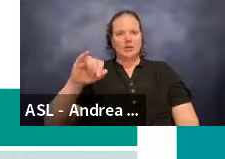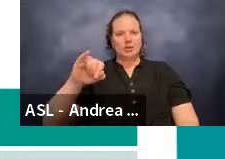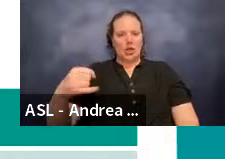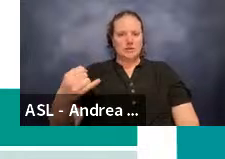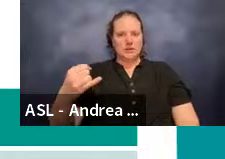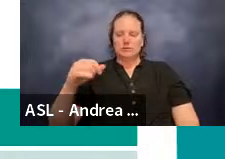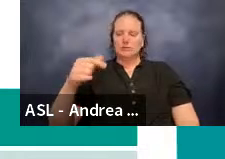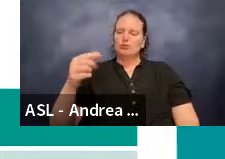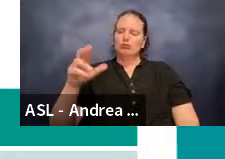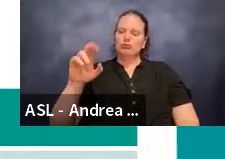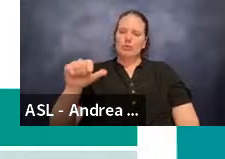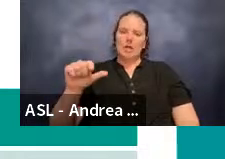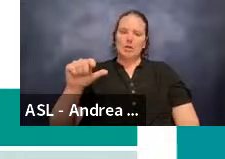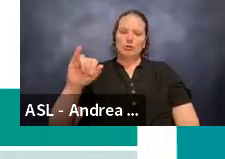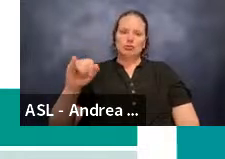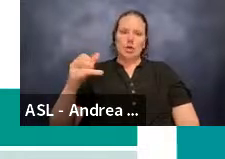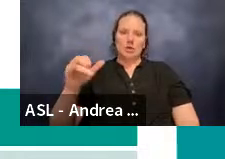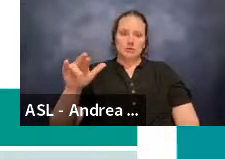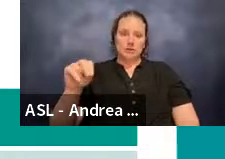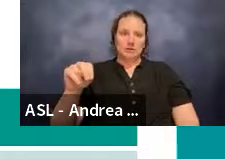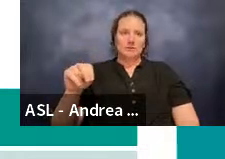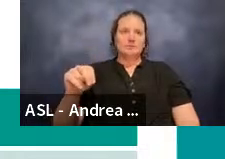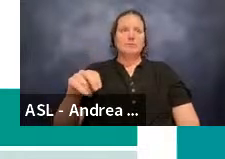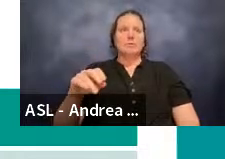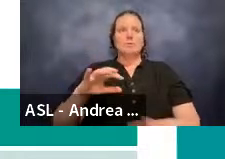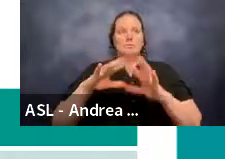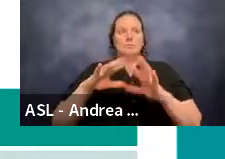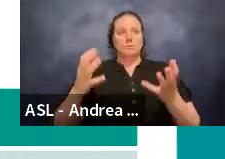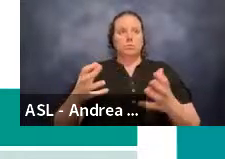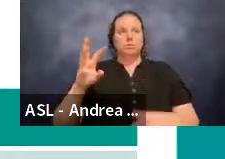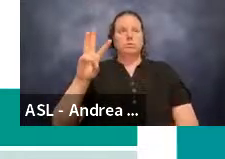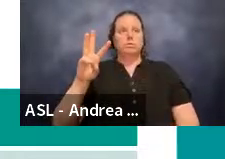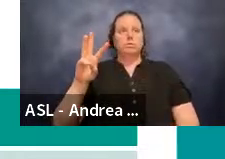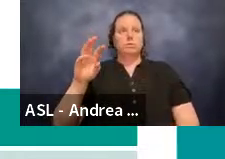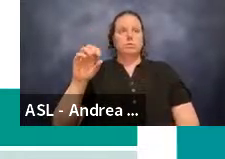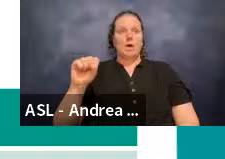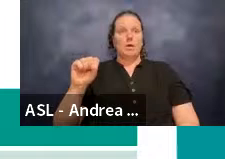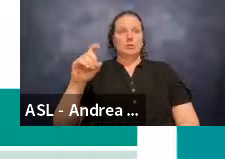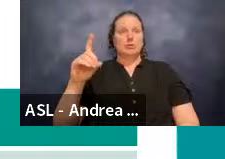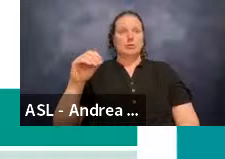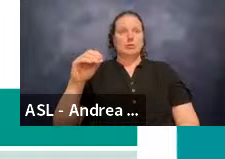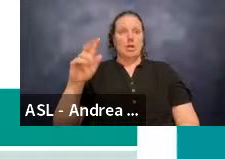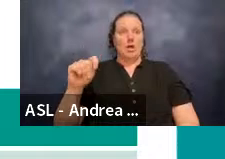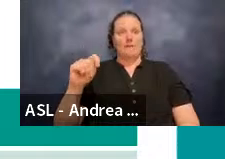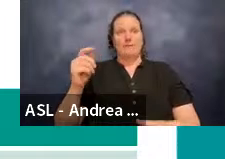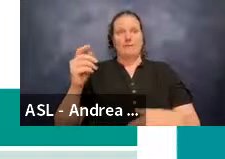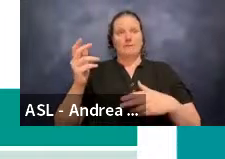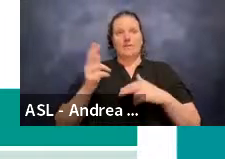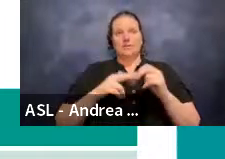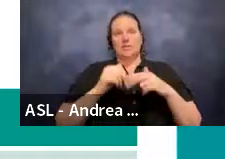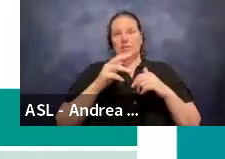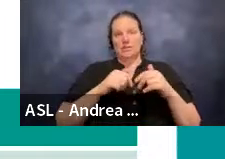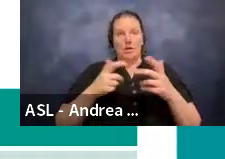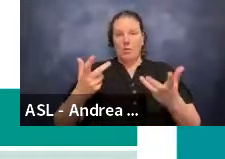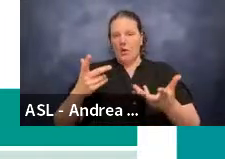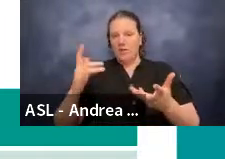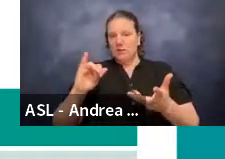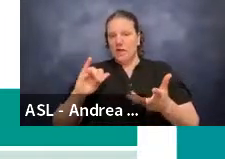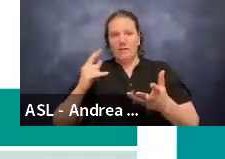will have an overview of WSDOT towed facilities and what it's like to be a customer. You'll have an opportunity for